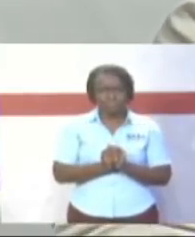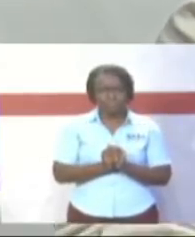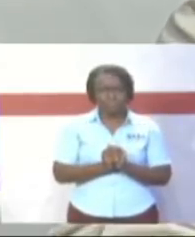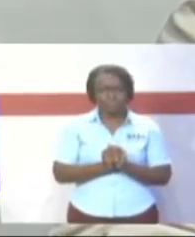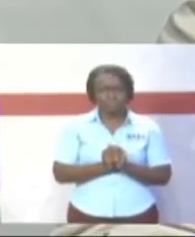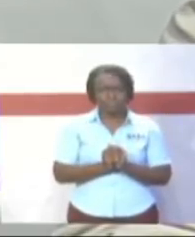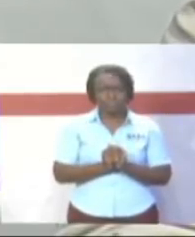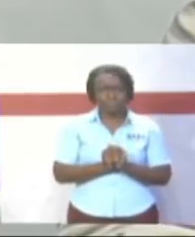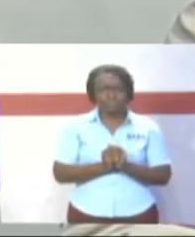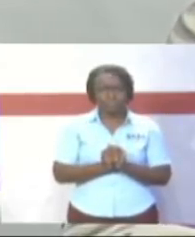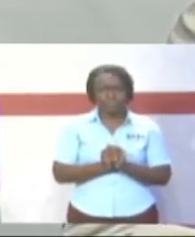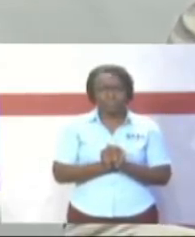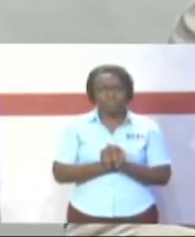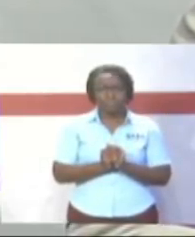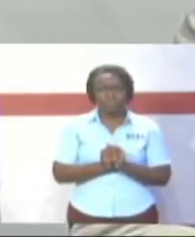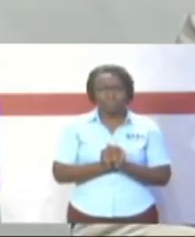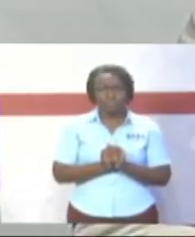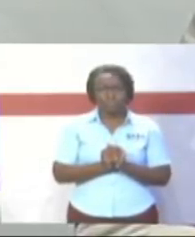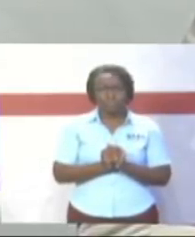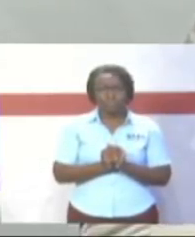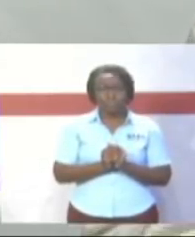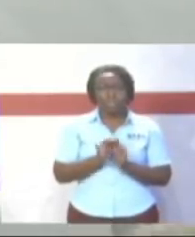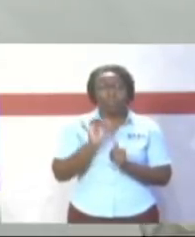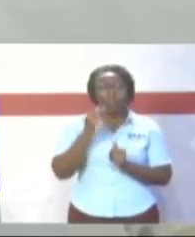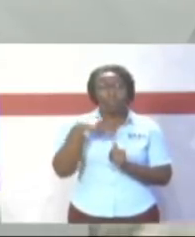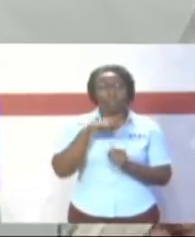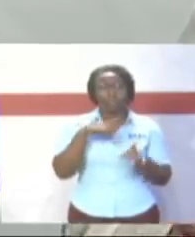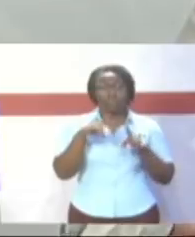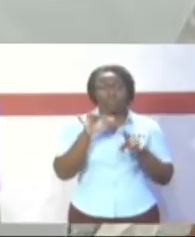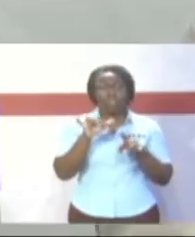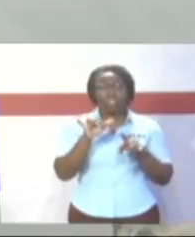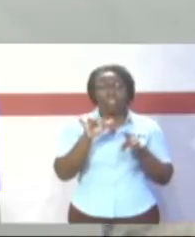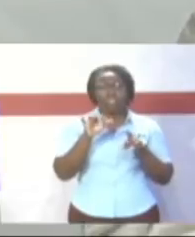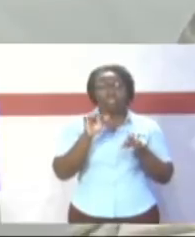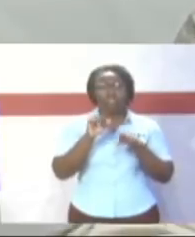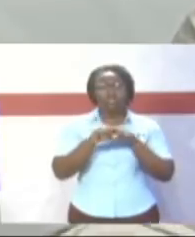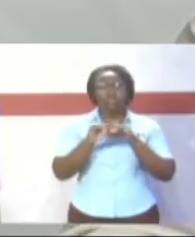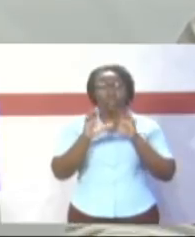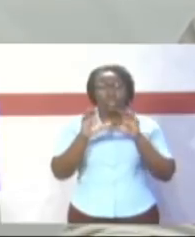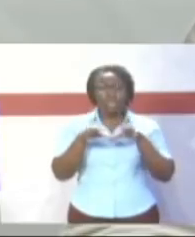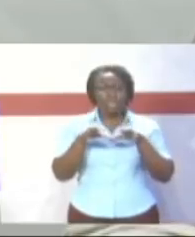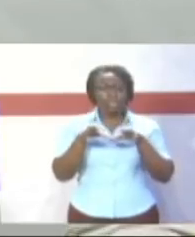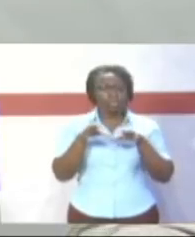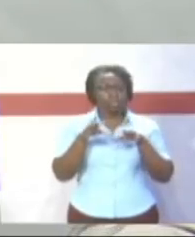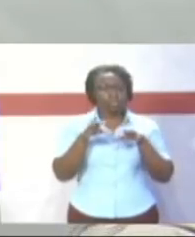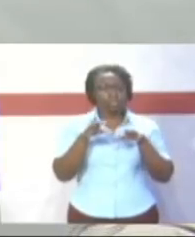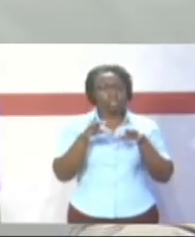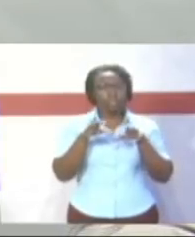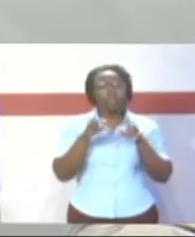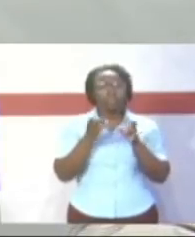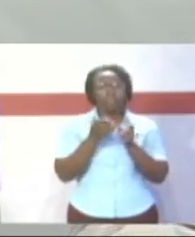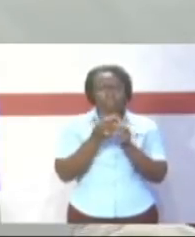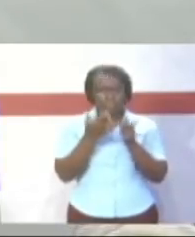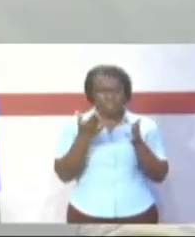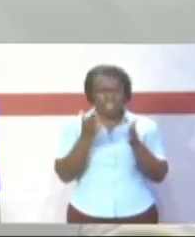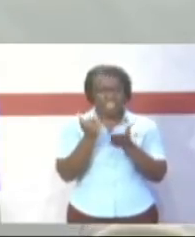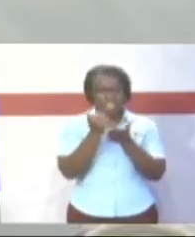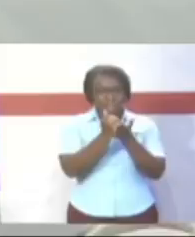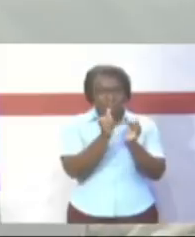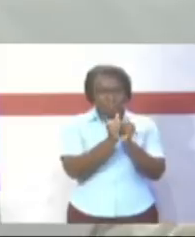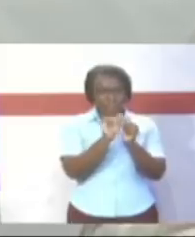cases, so that our accident and emergency is now segregated to provide for that separation. Apart from